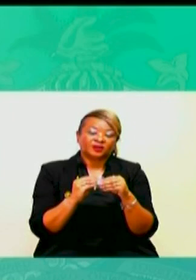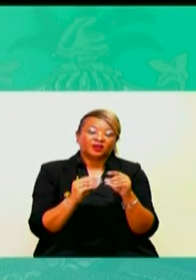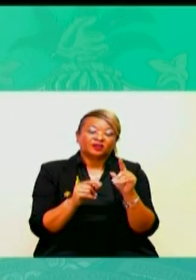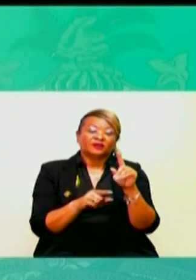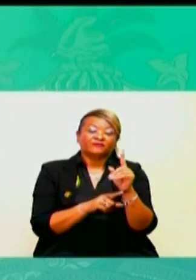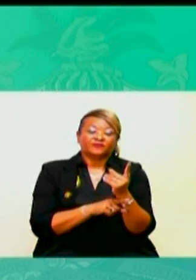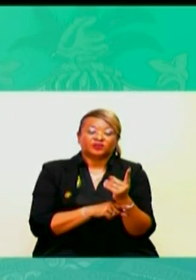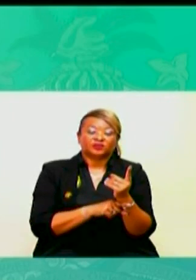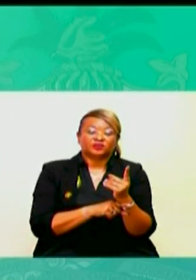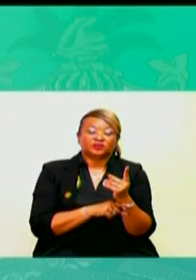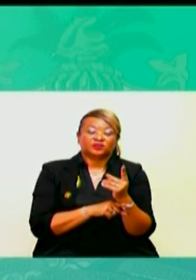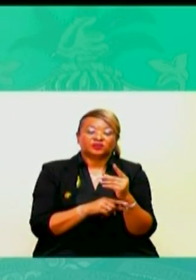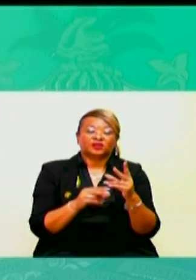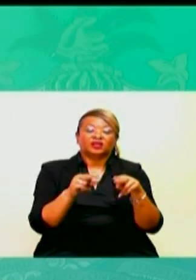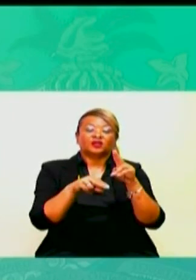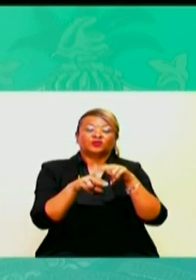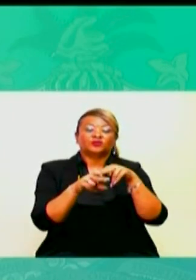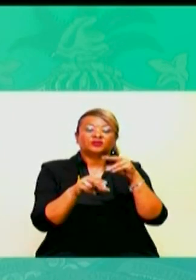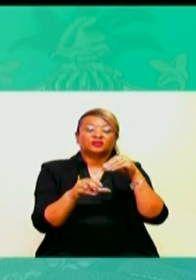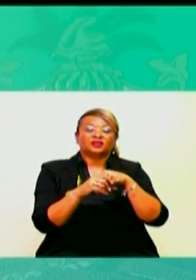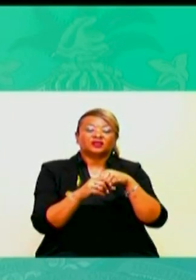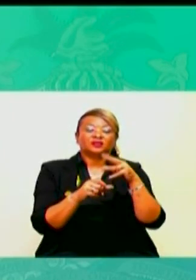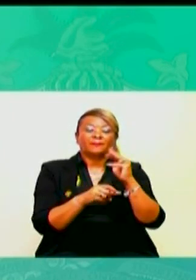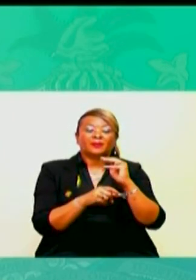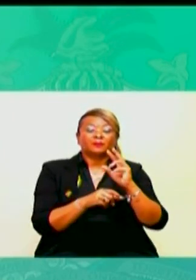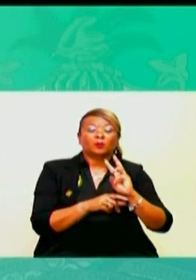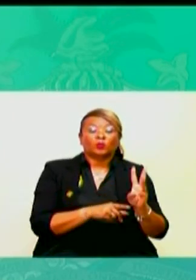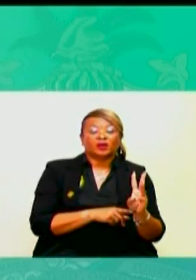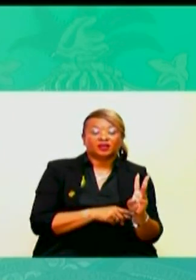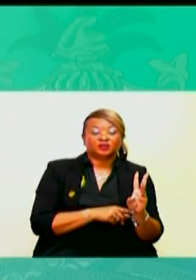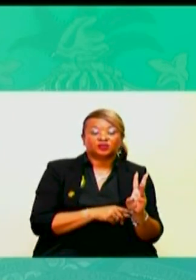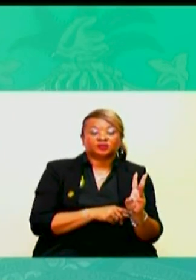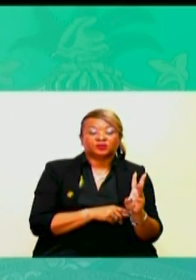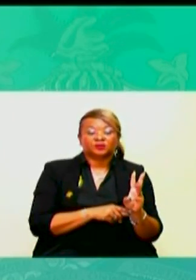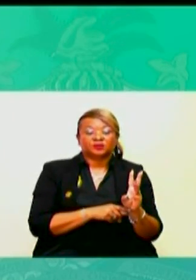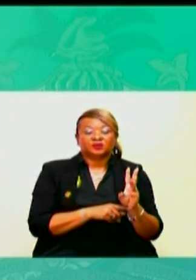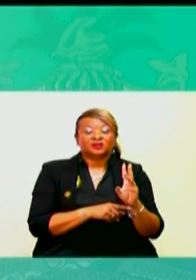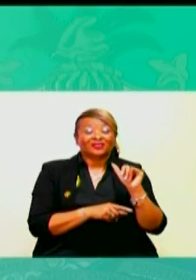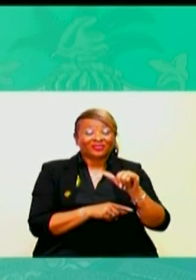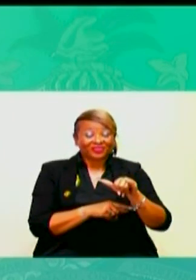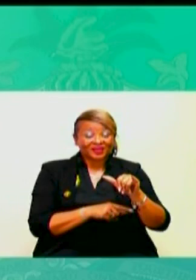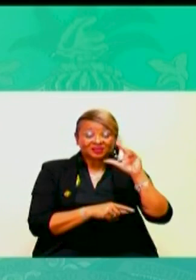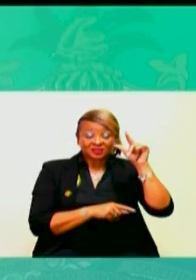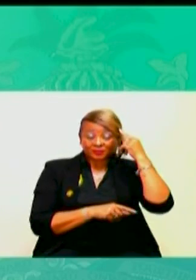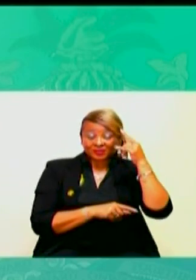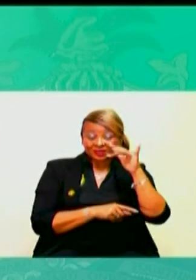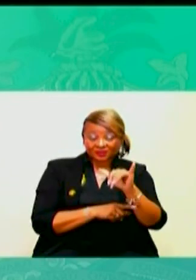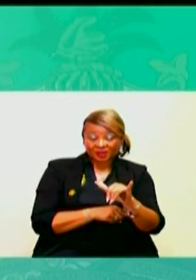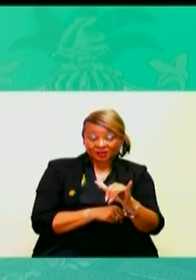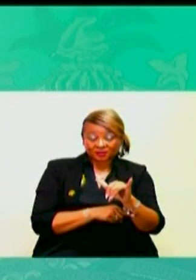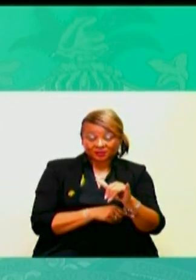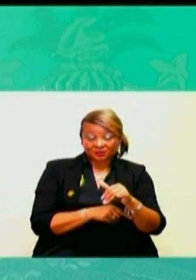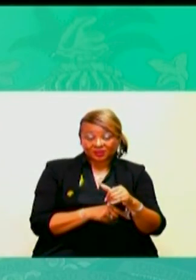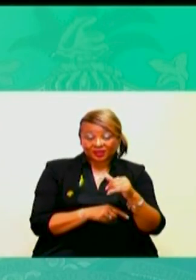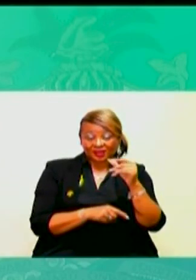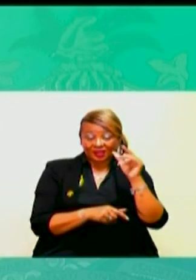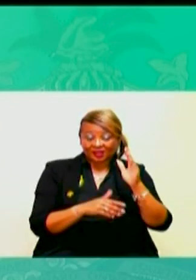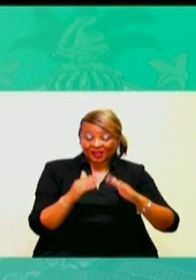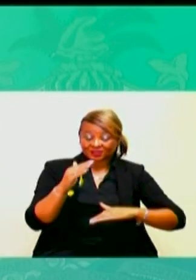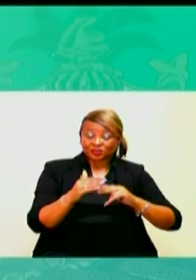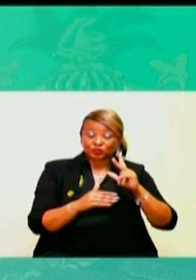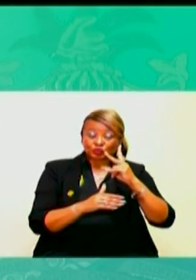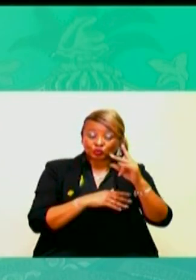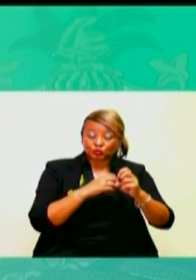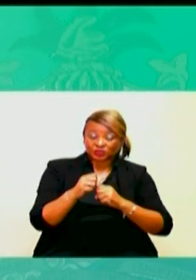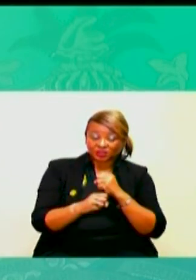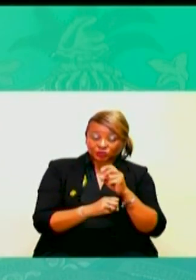being the increase in the minimum wage. Mm-hmm. This government did that. Yes. In less than 2 years.